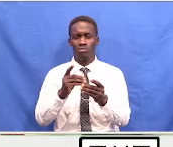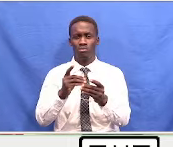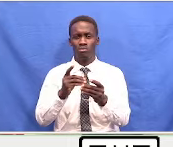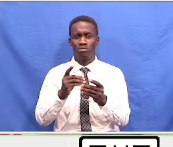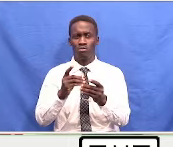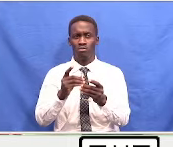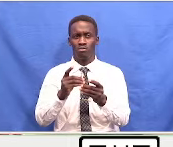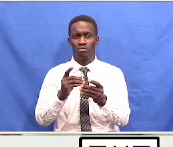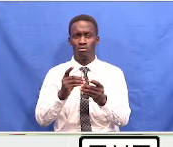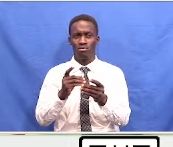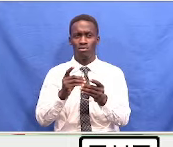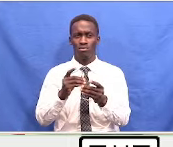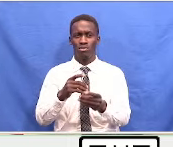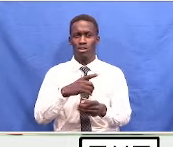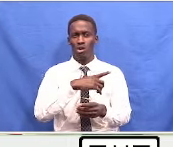He followed me home,